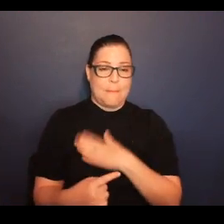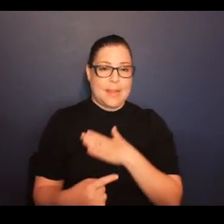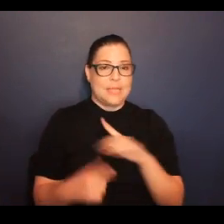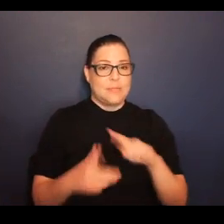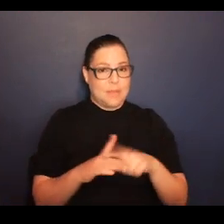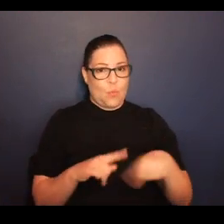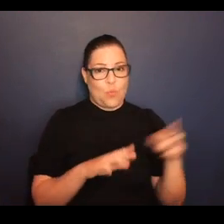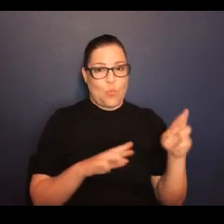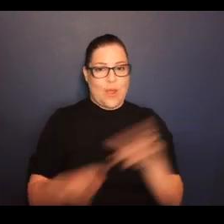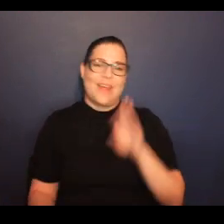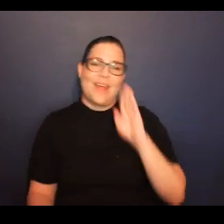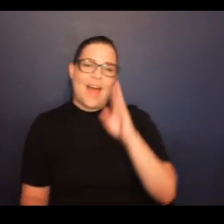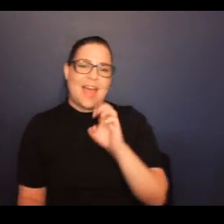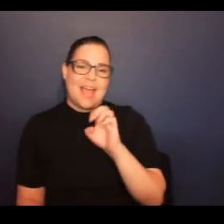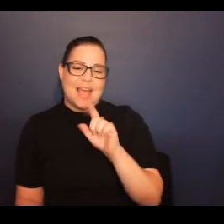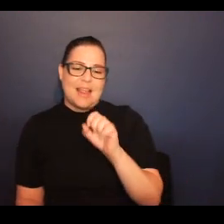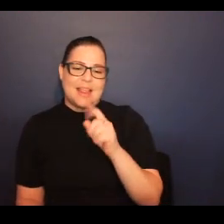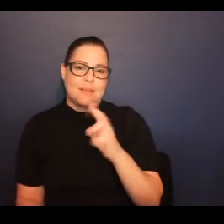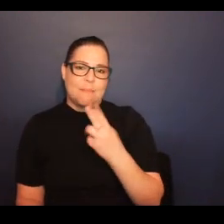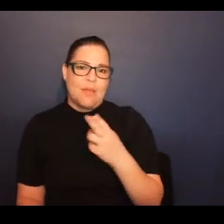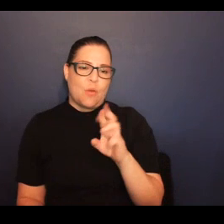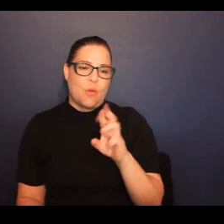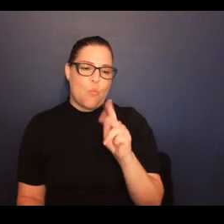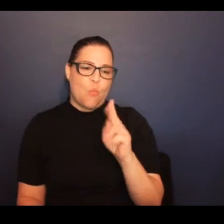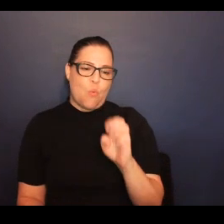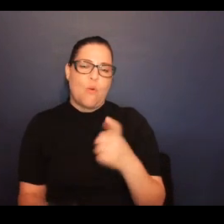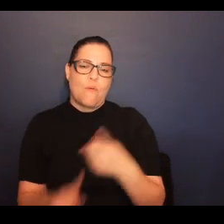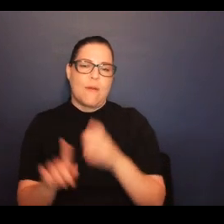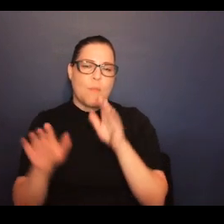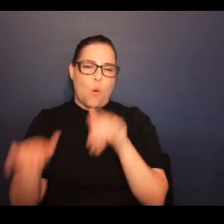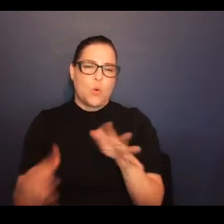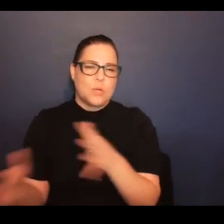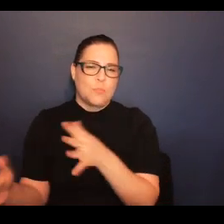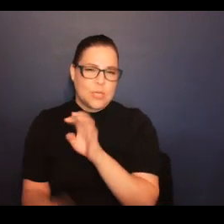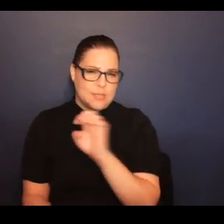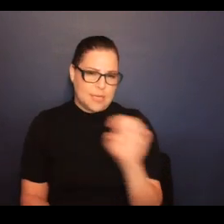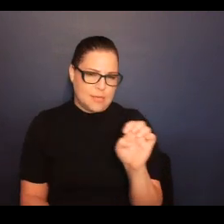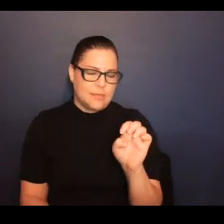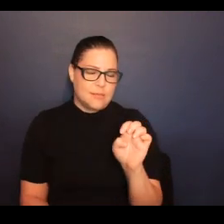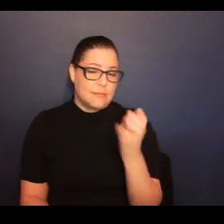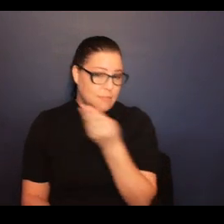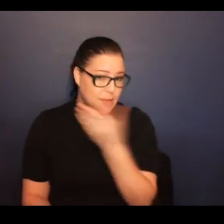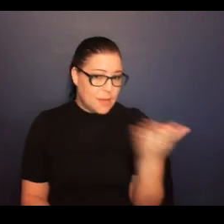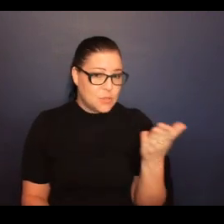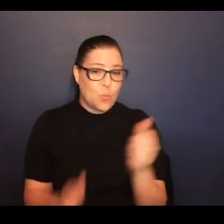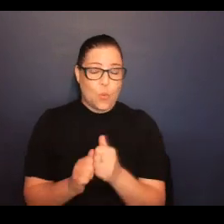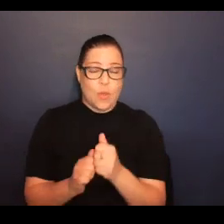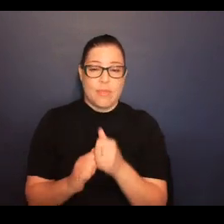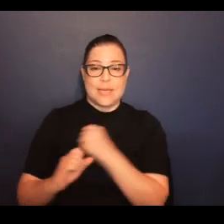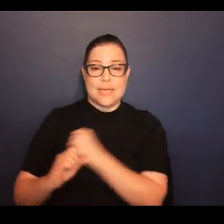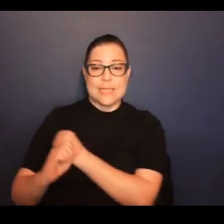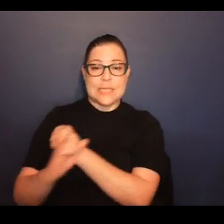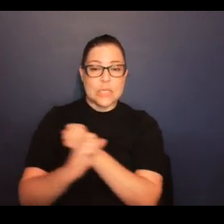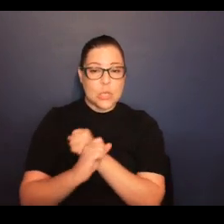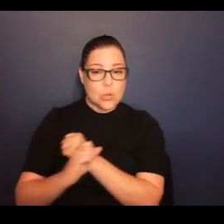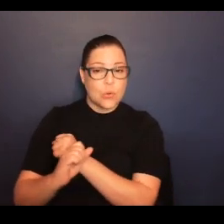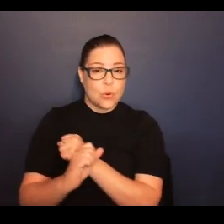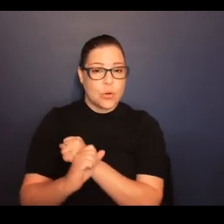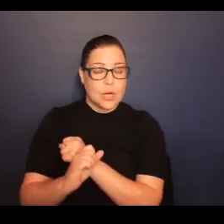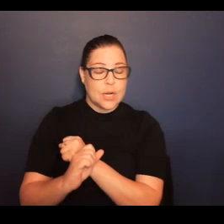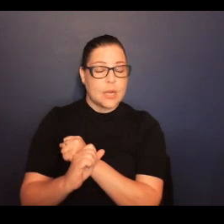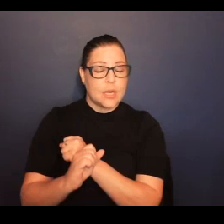ready. Hi, Elizabeth Rook on behalf of Ocean Breeze East. I just wanted to let you know, as far as security and what we've